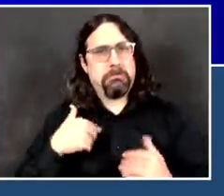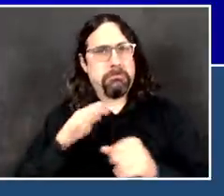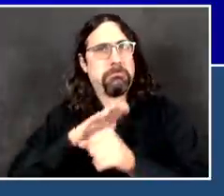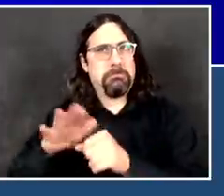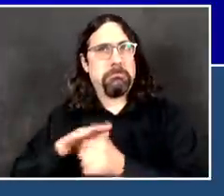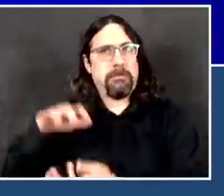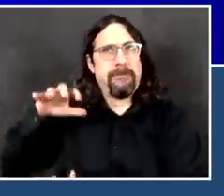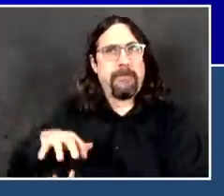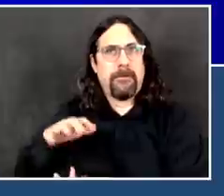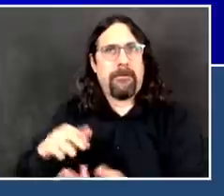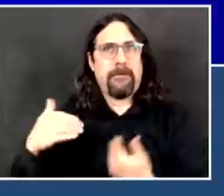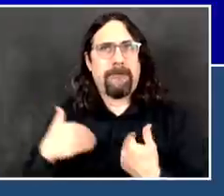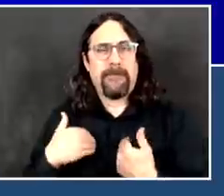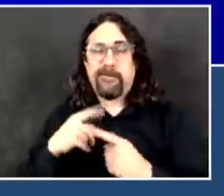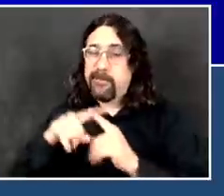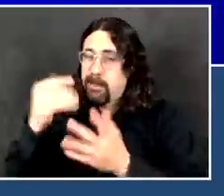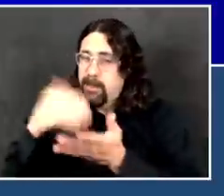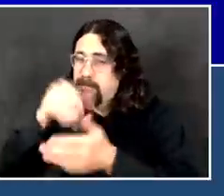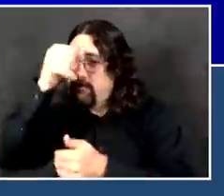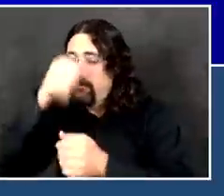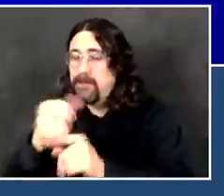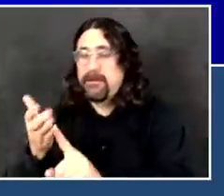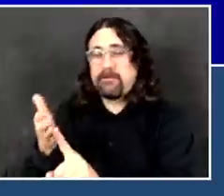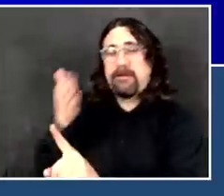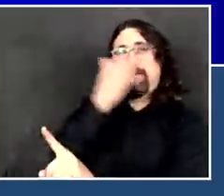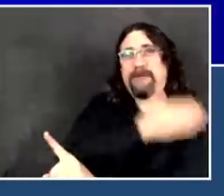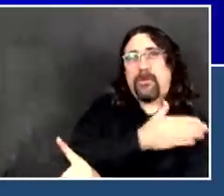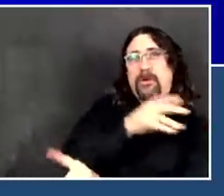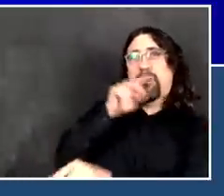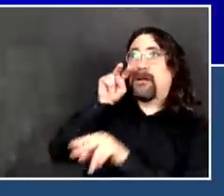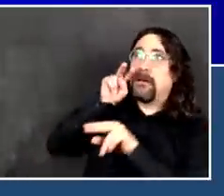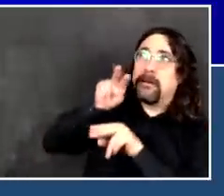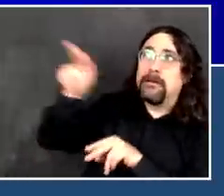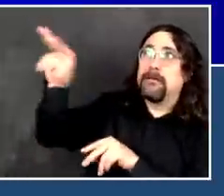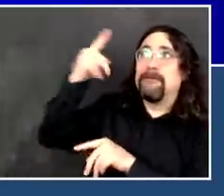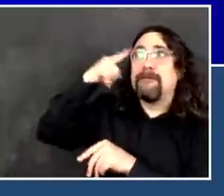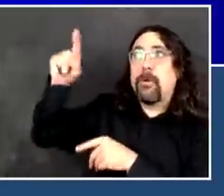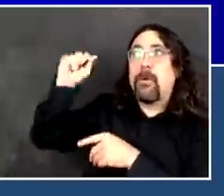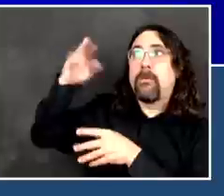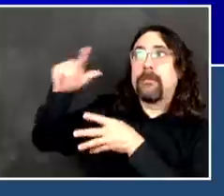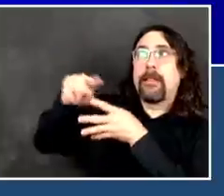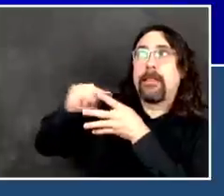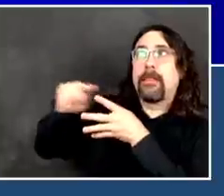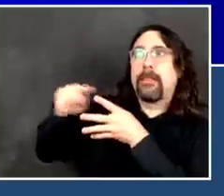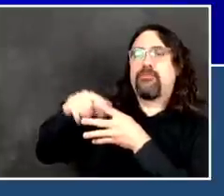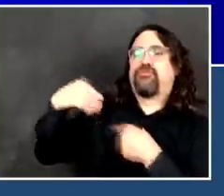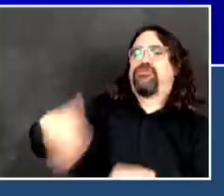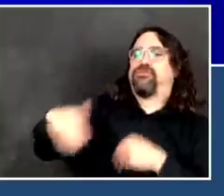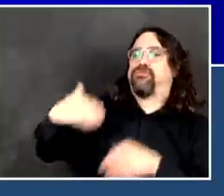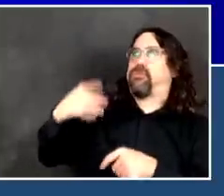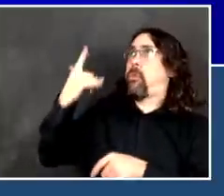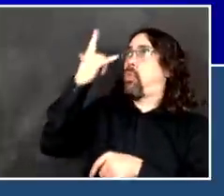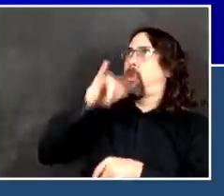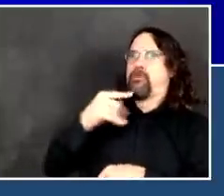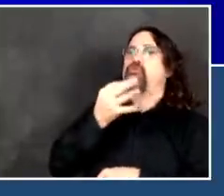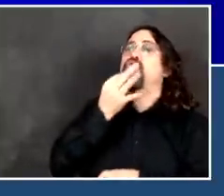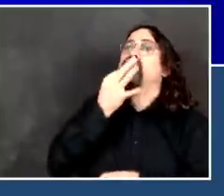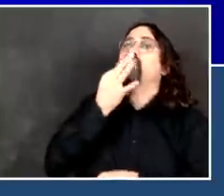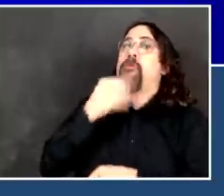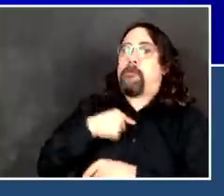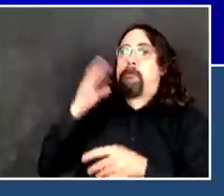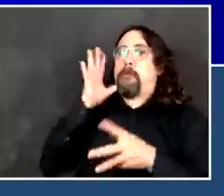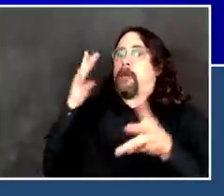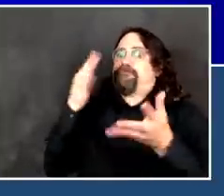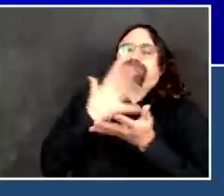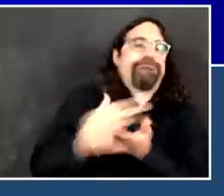220 more New Yorkers each day, more each day, needed a ventilator. That's what it looked like at the